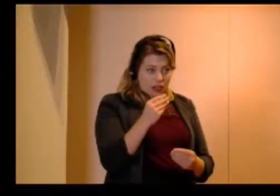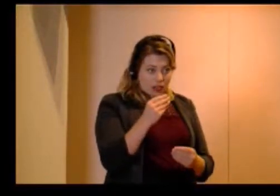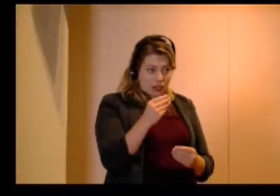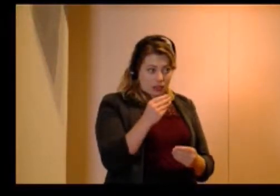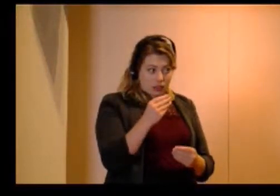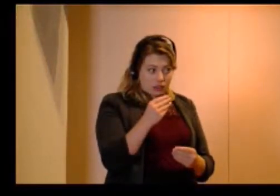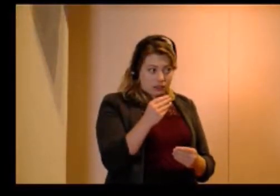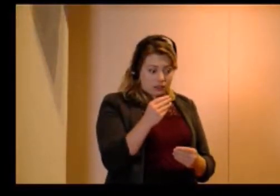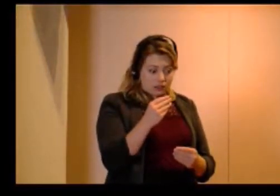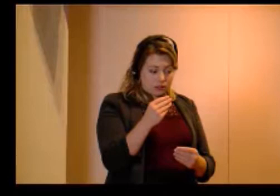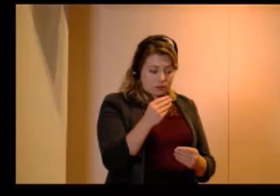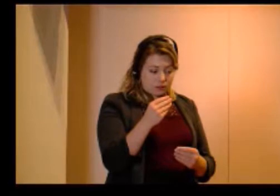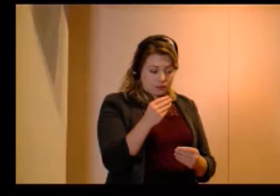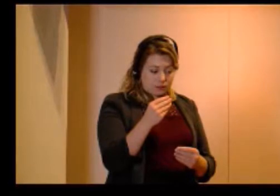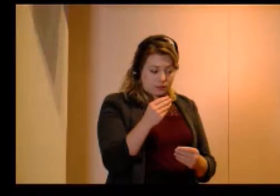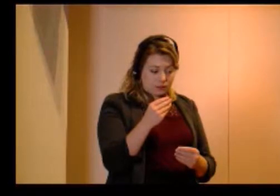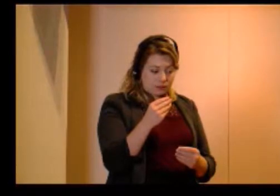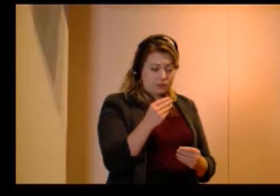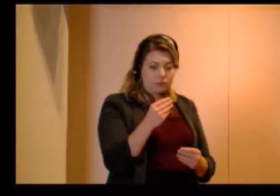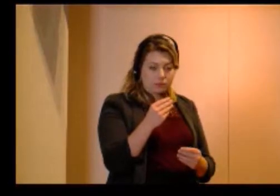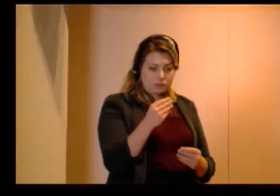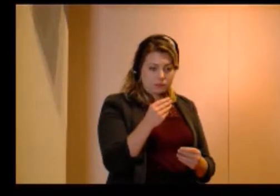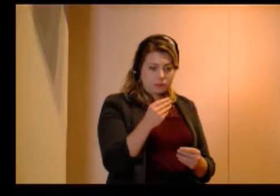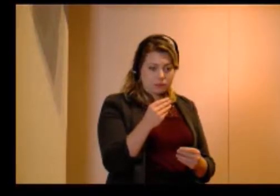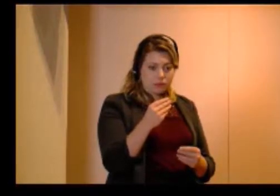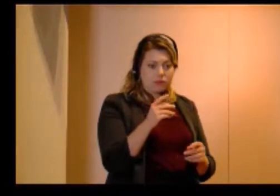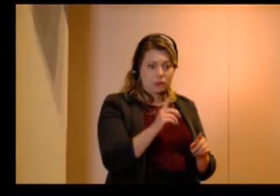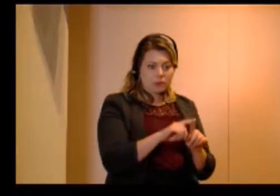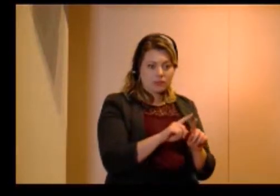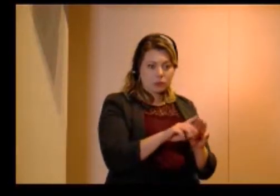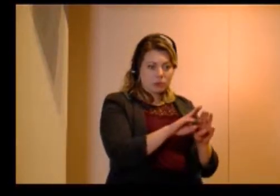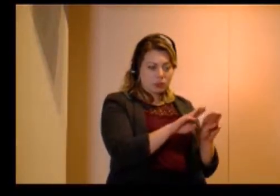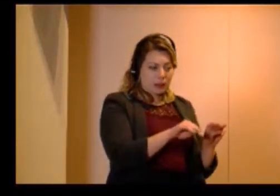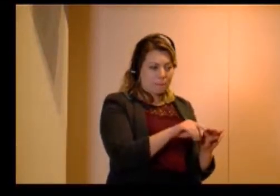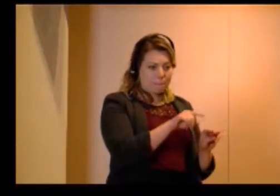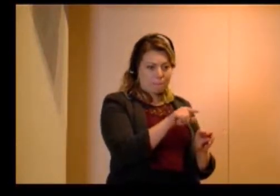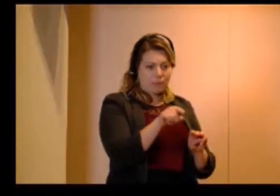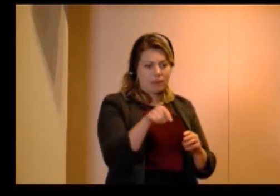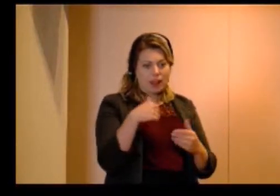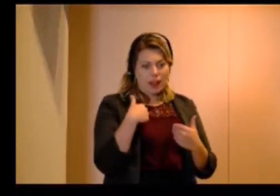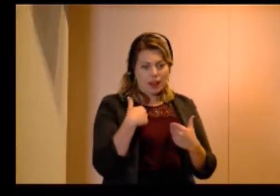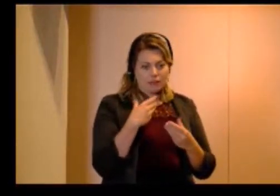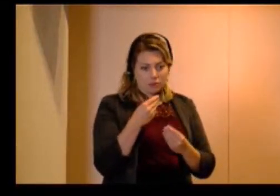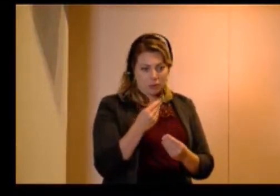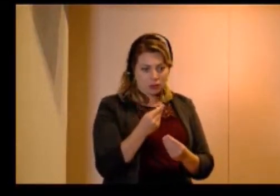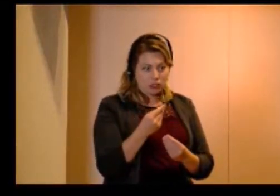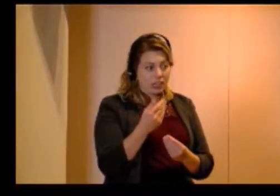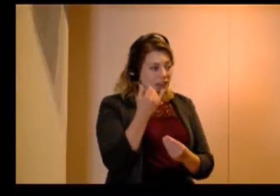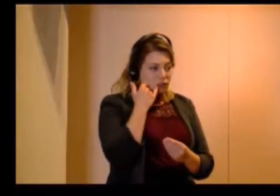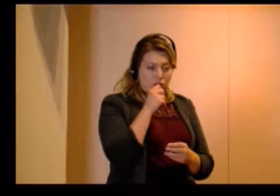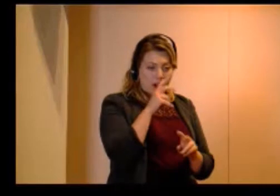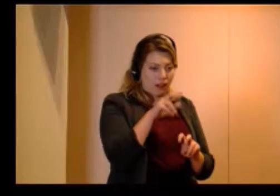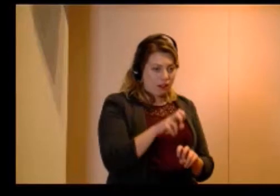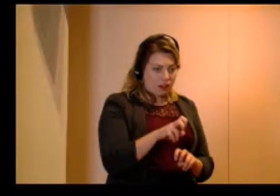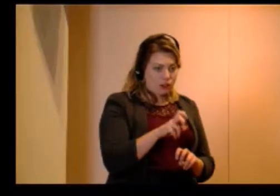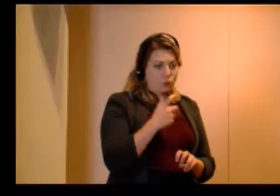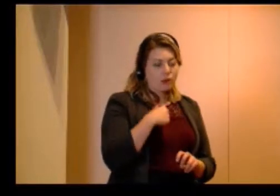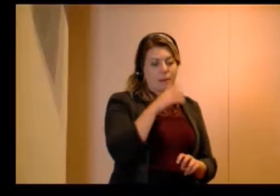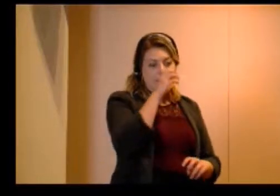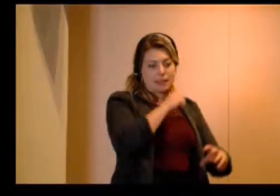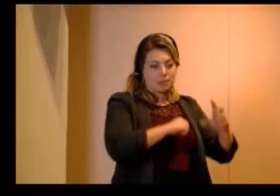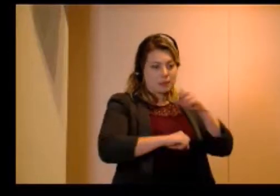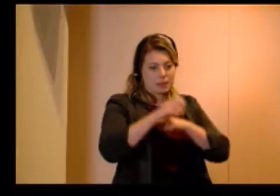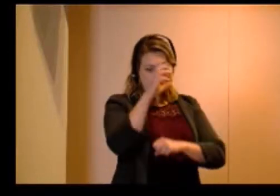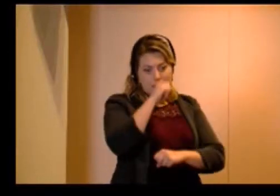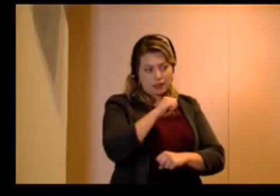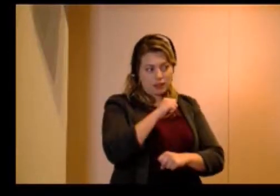across that museums are holding, that we're actually like really missing out, and that by doing that, you're really